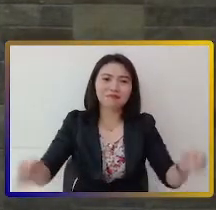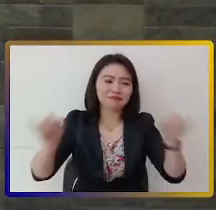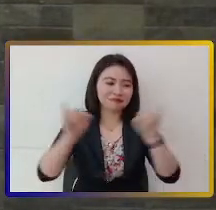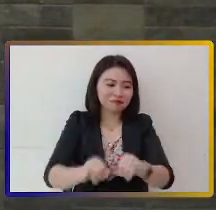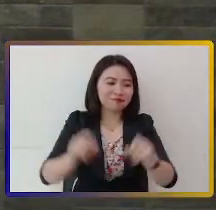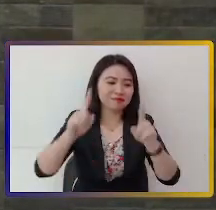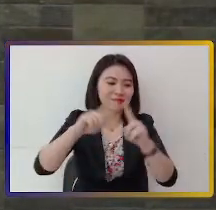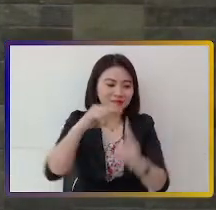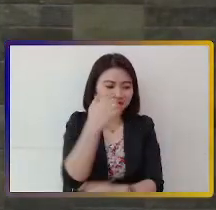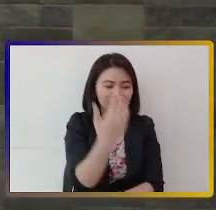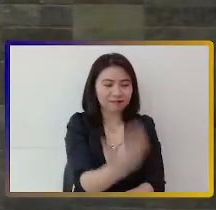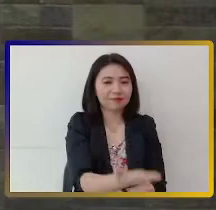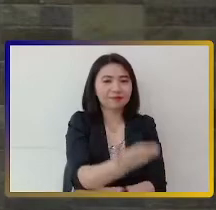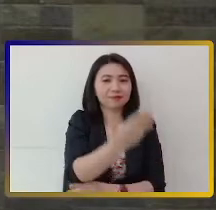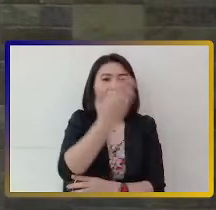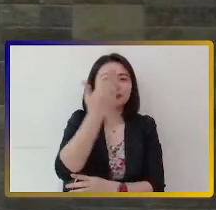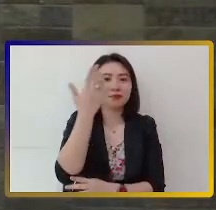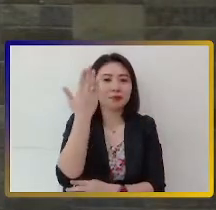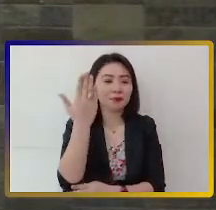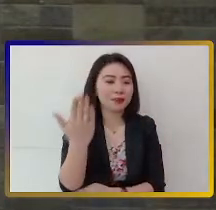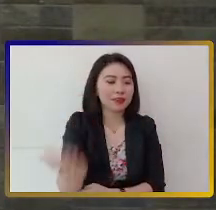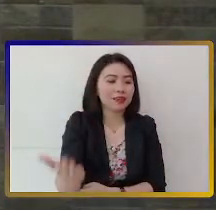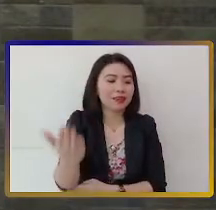it matters to you,